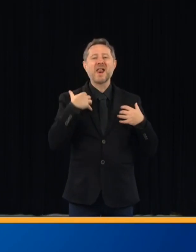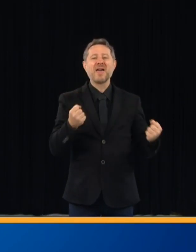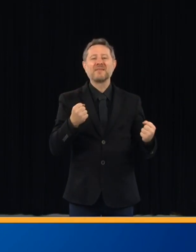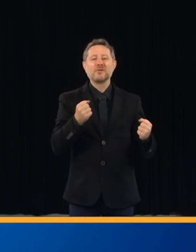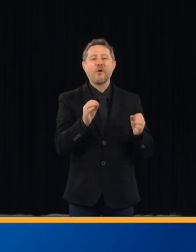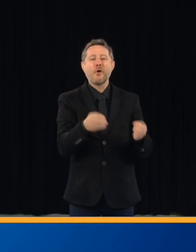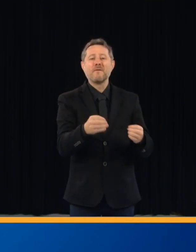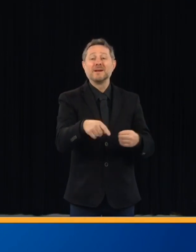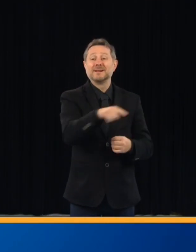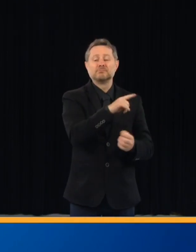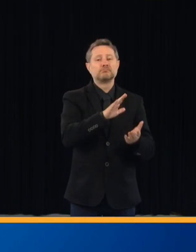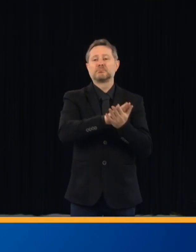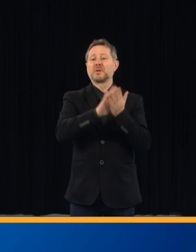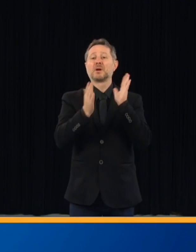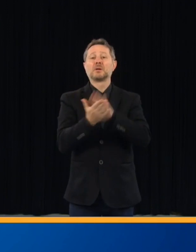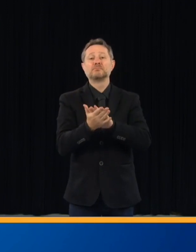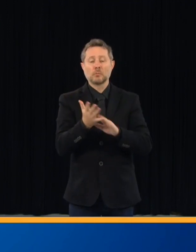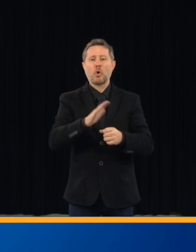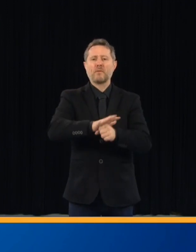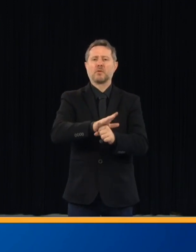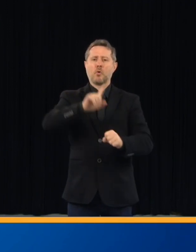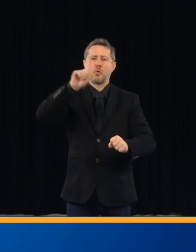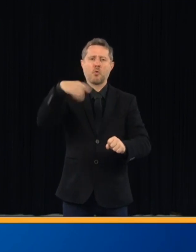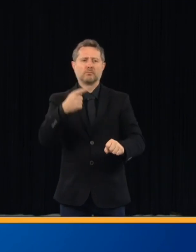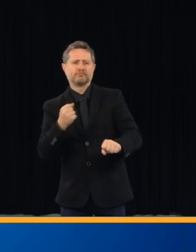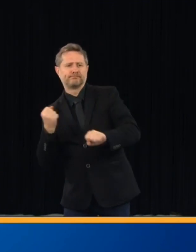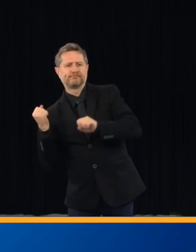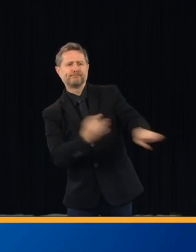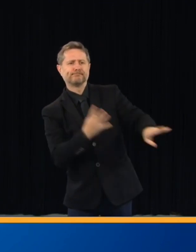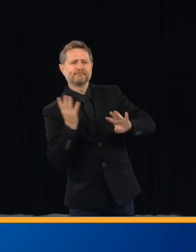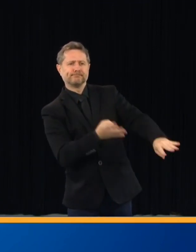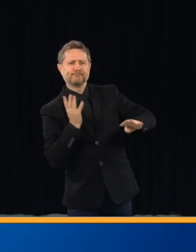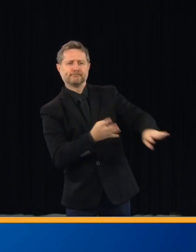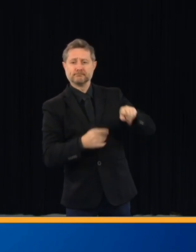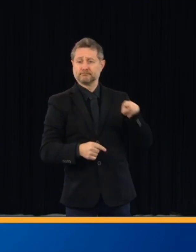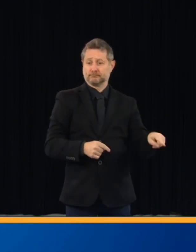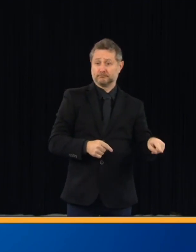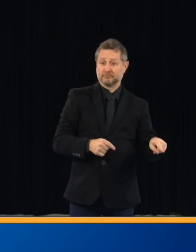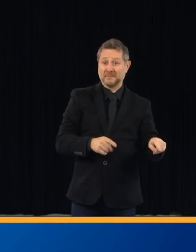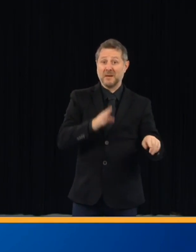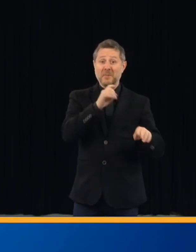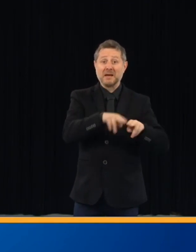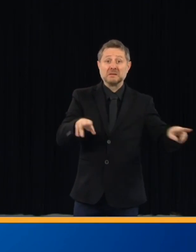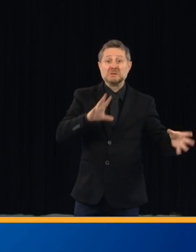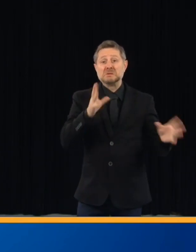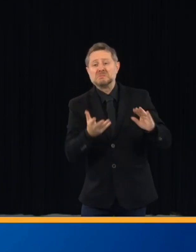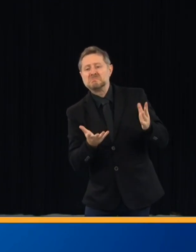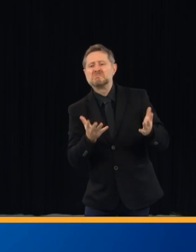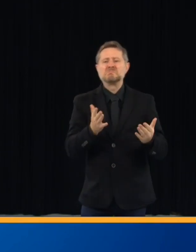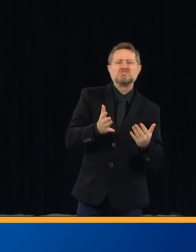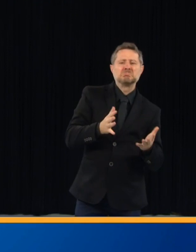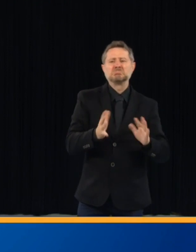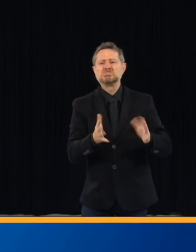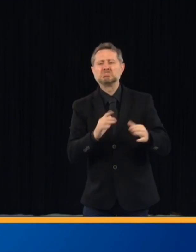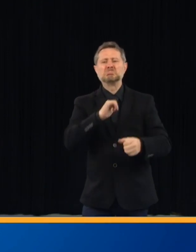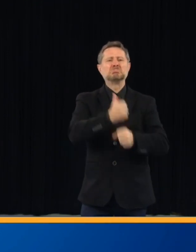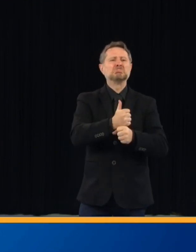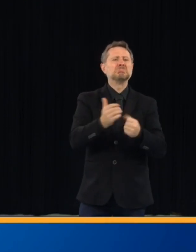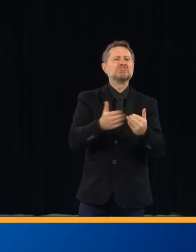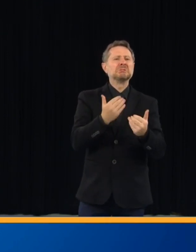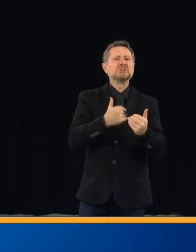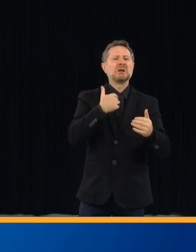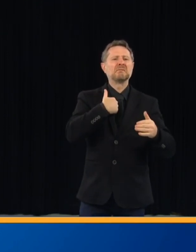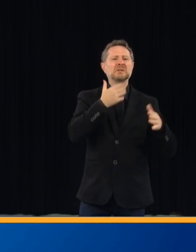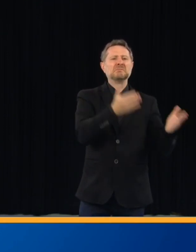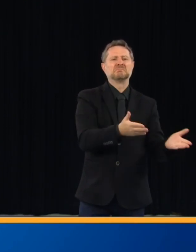on beds, we are in relatively good shape because a bed is a bed, right? A bed is a question of